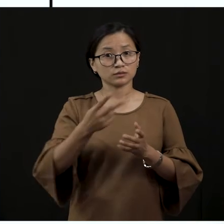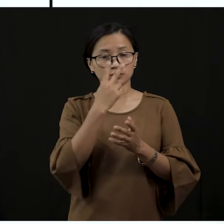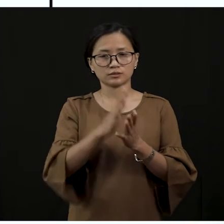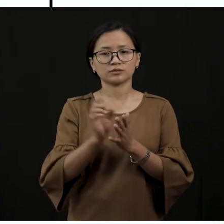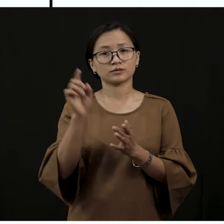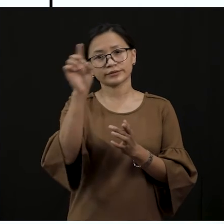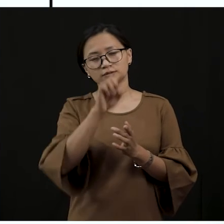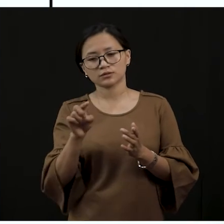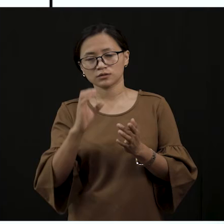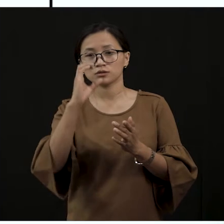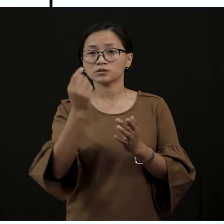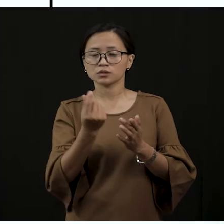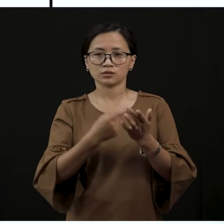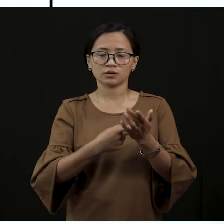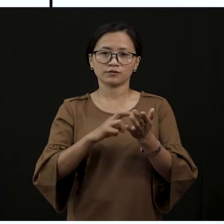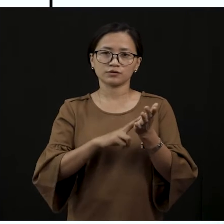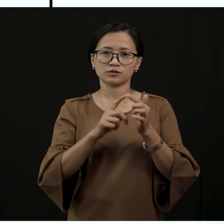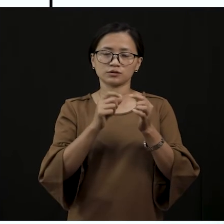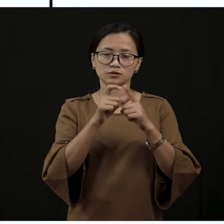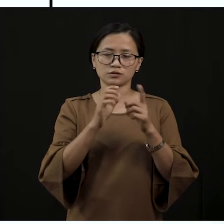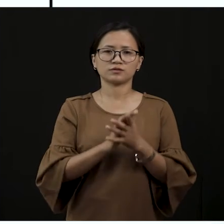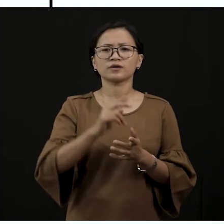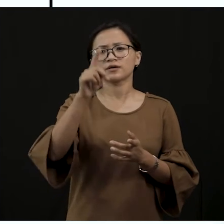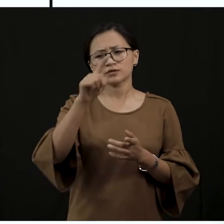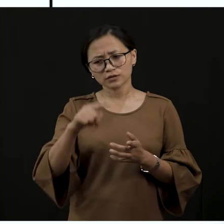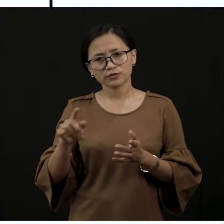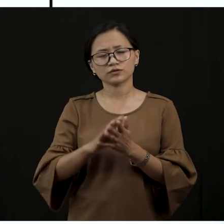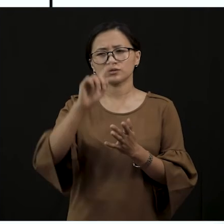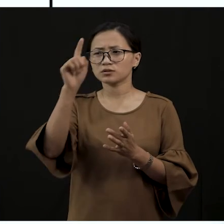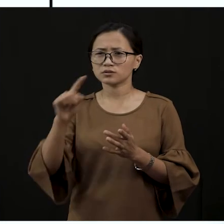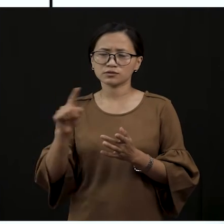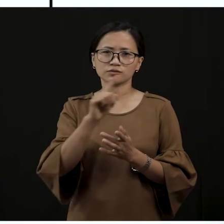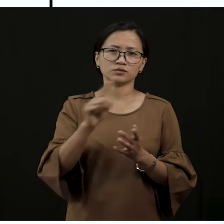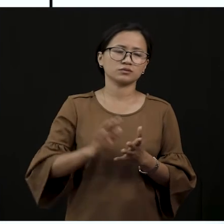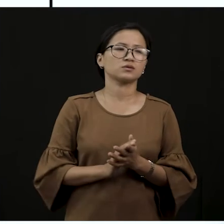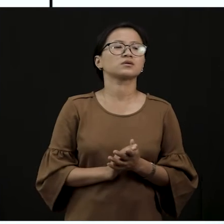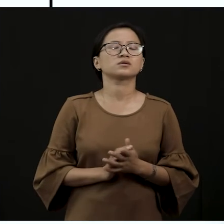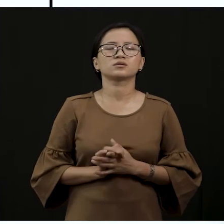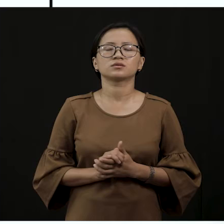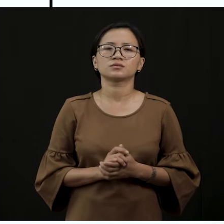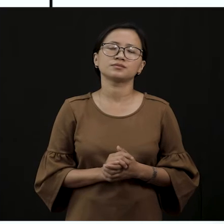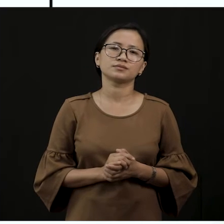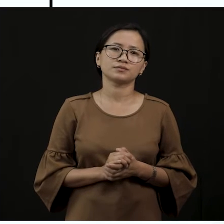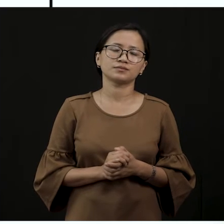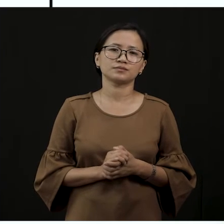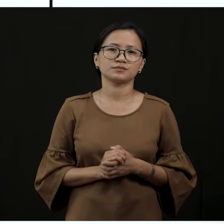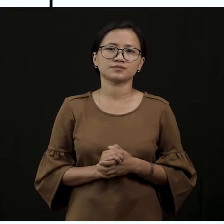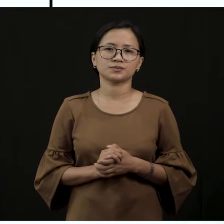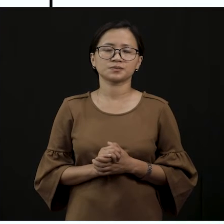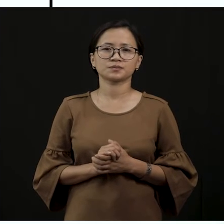are curved lines. You should draw curved lines too. Okay. These all are